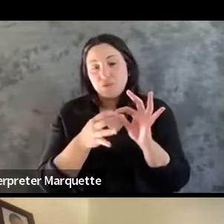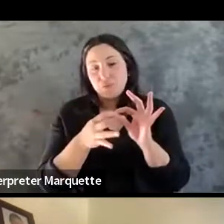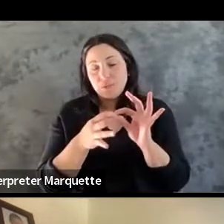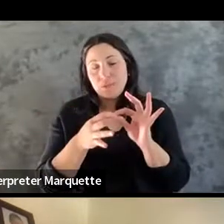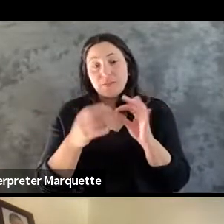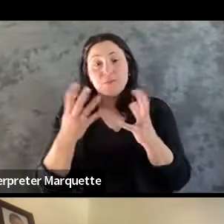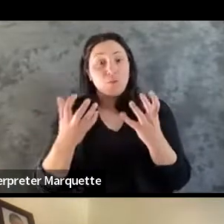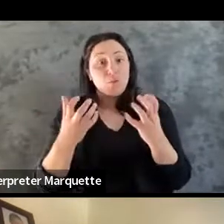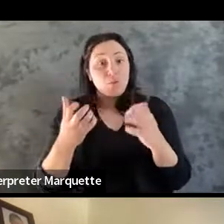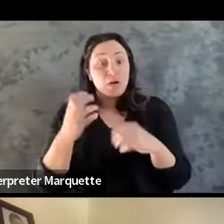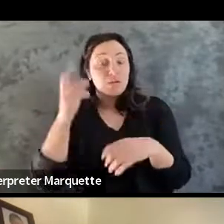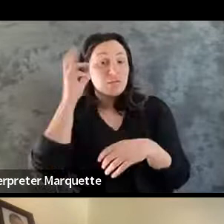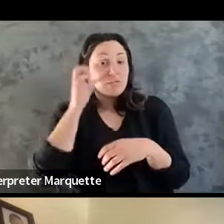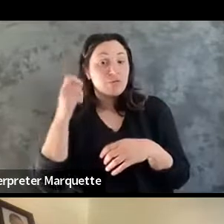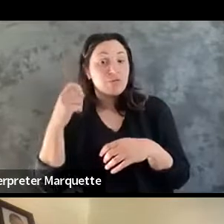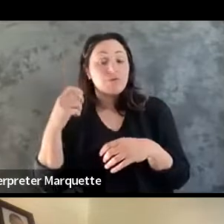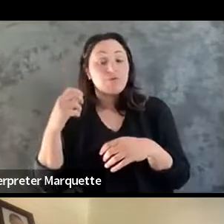hear